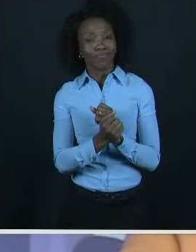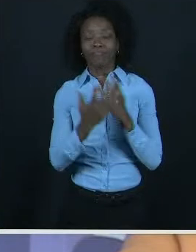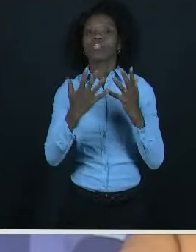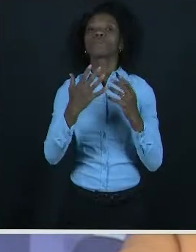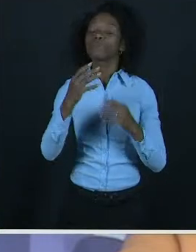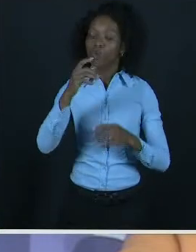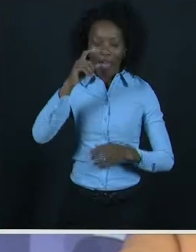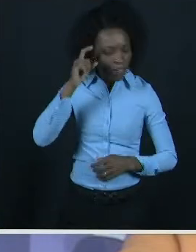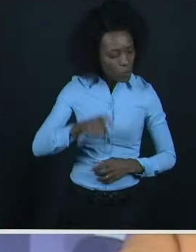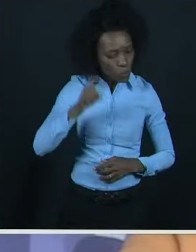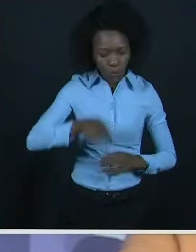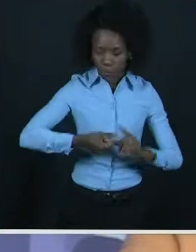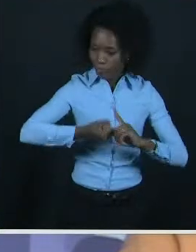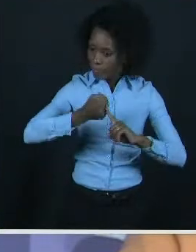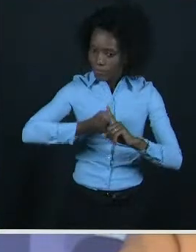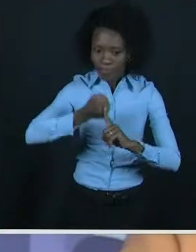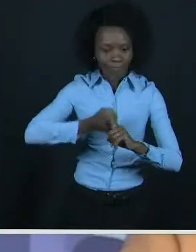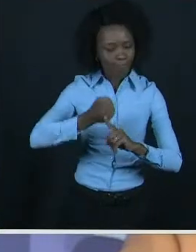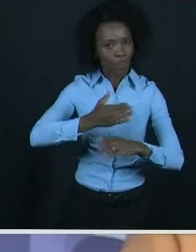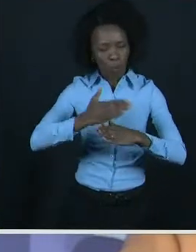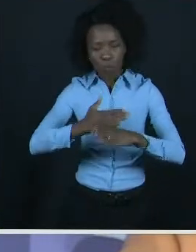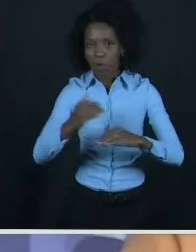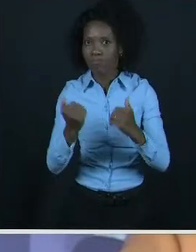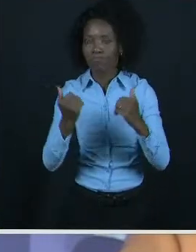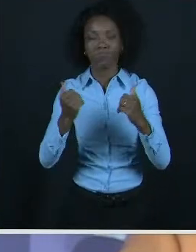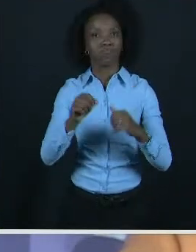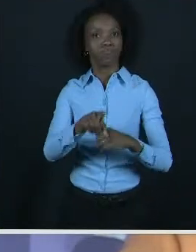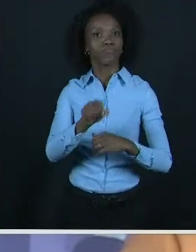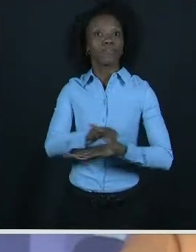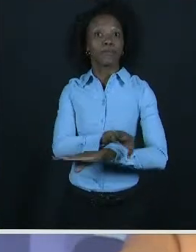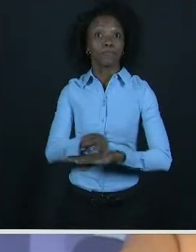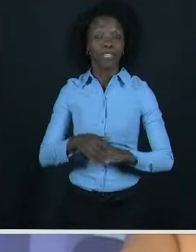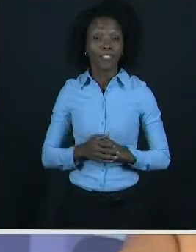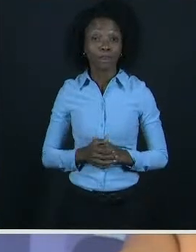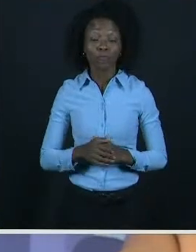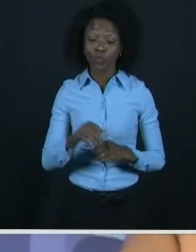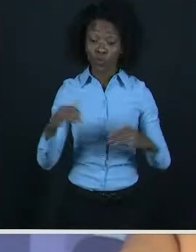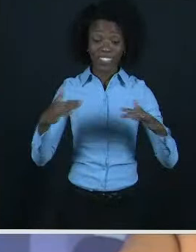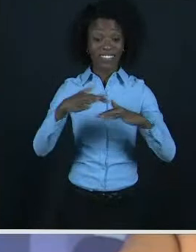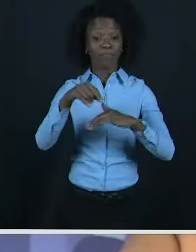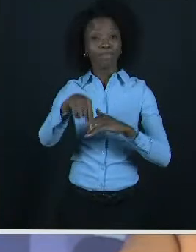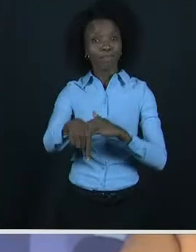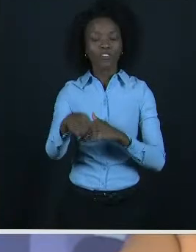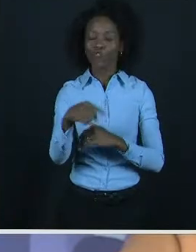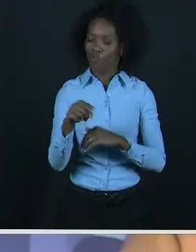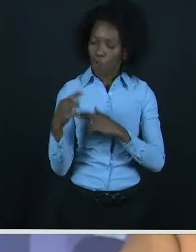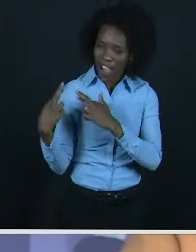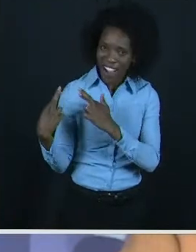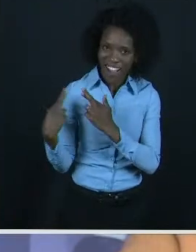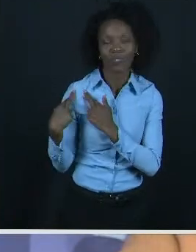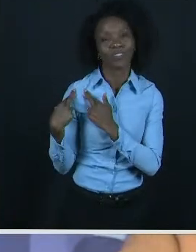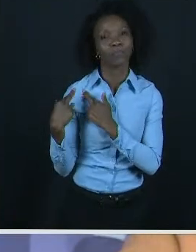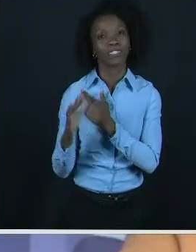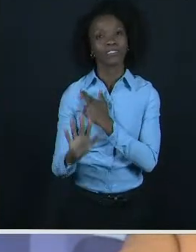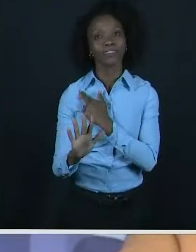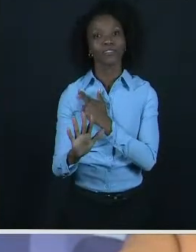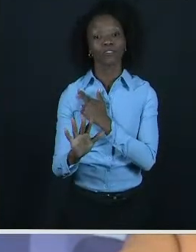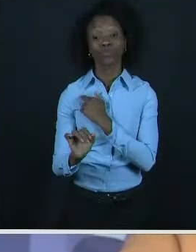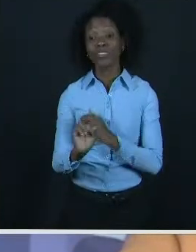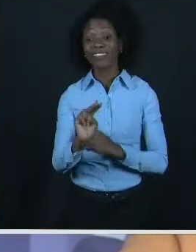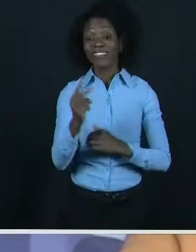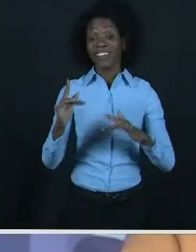to work. So this is a summit of accountability. This second presidential